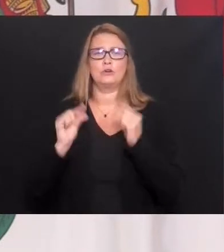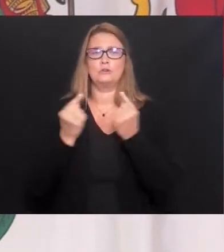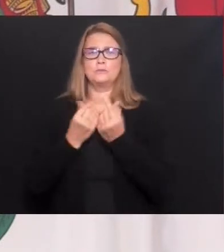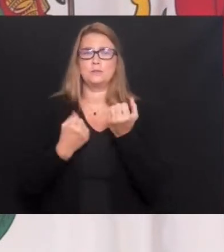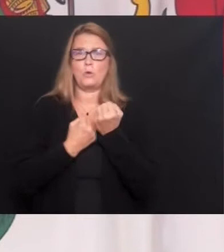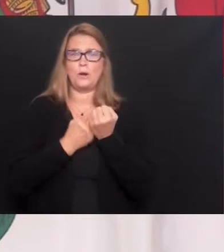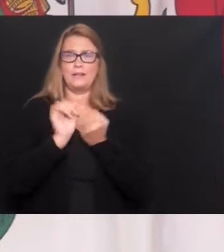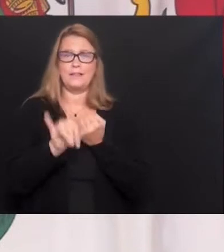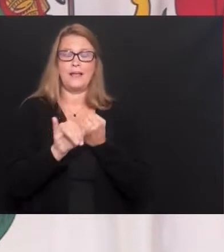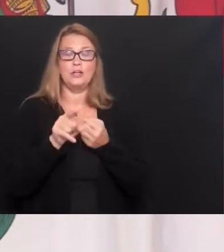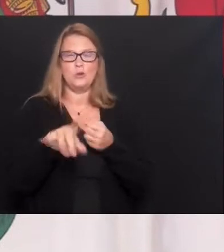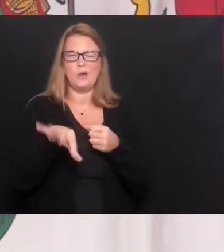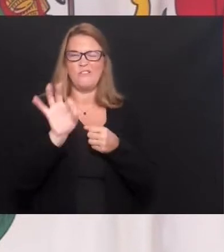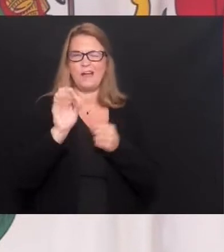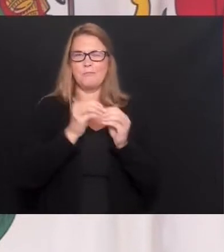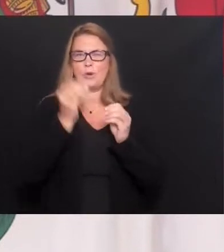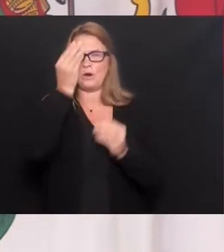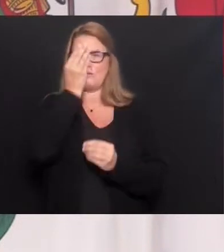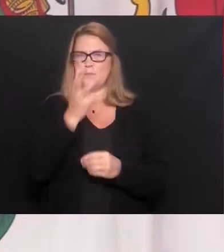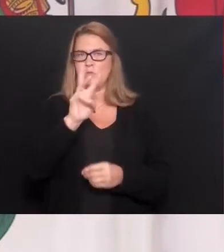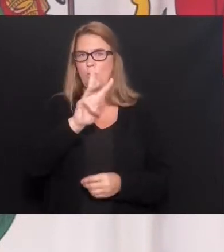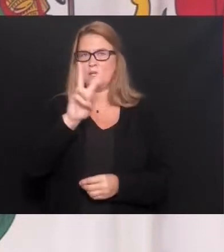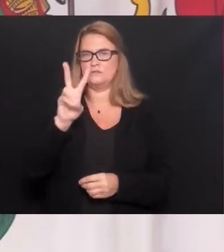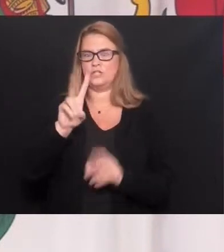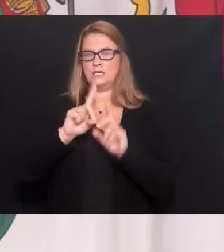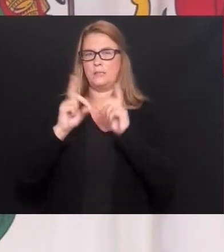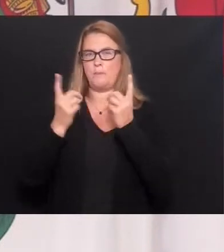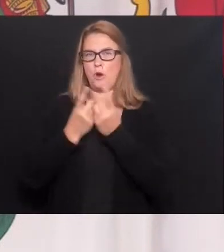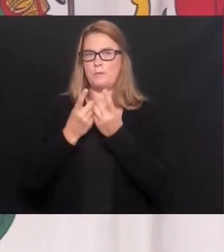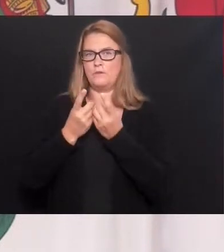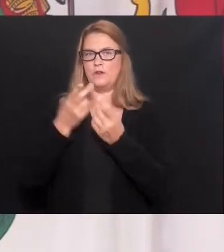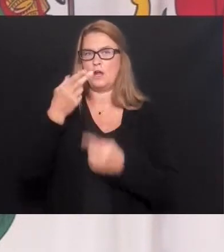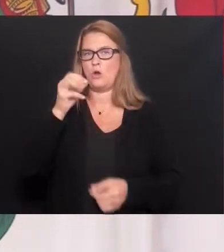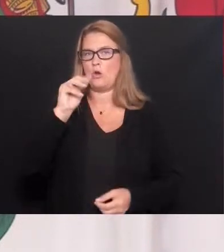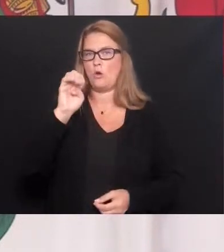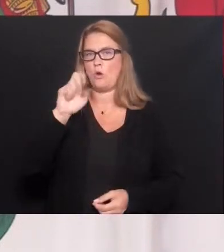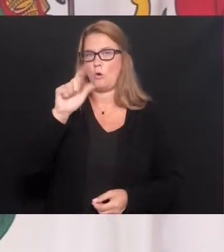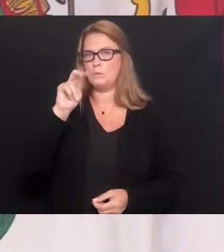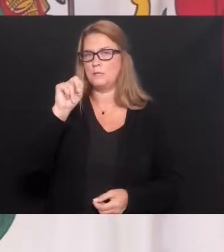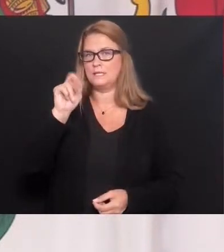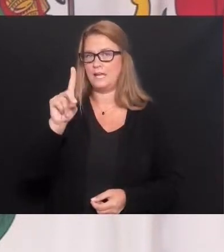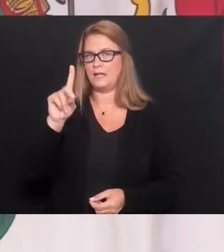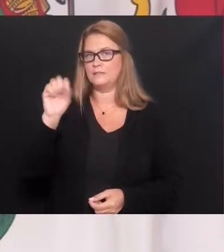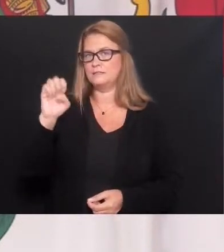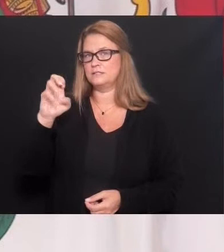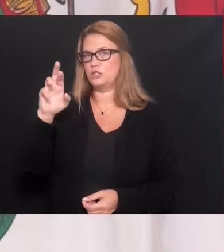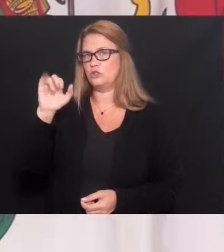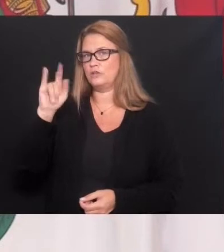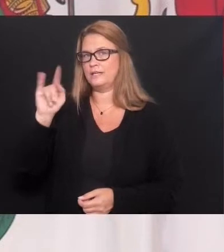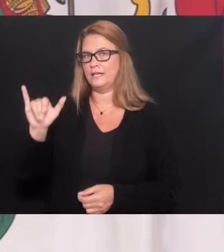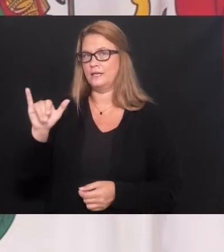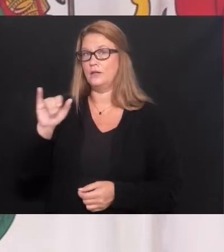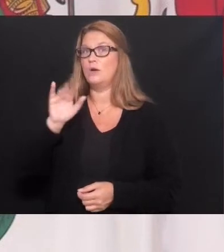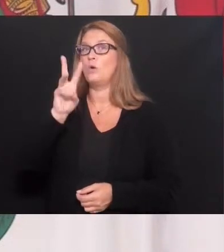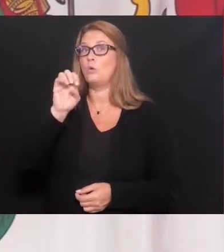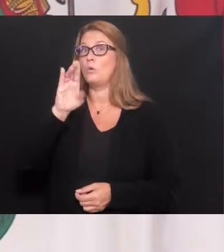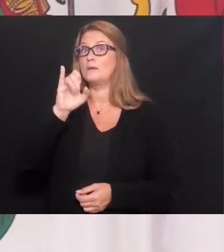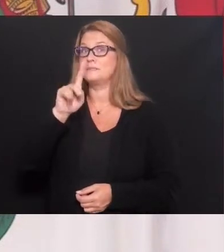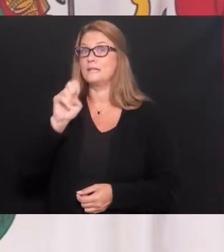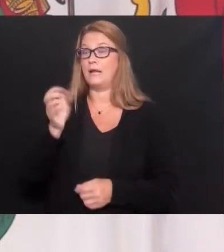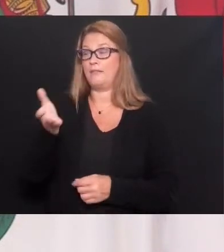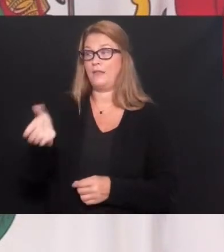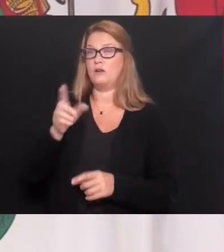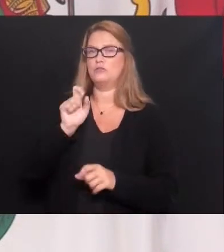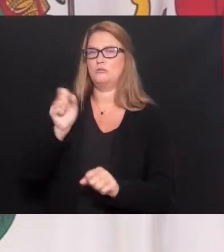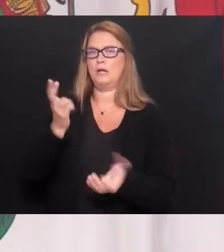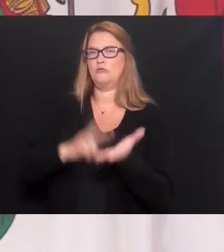out more on how to register. Go to the West Virginia Department of Homeland Security website and register, and we're really